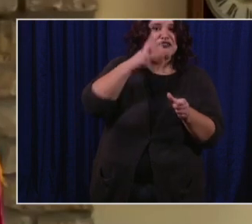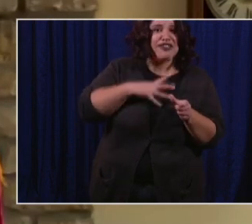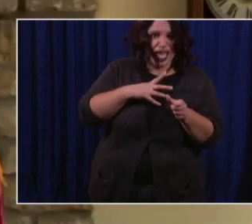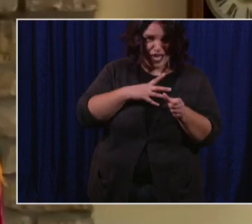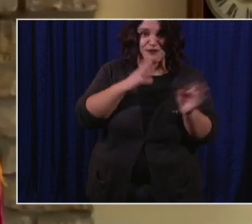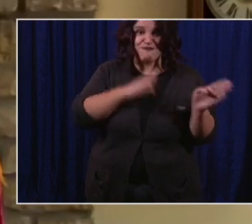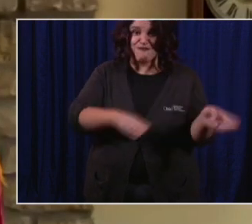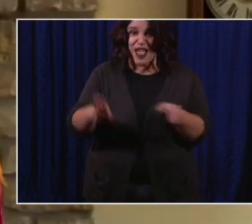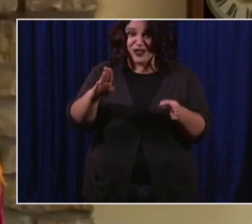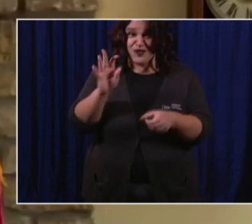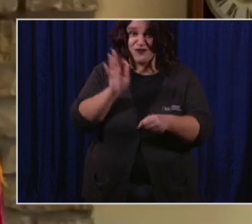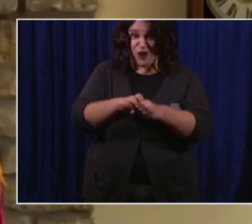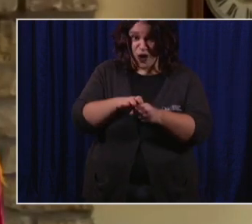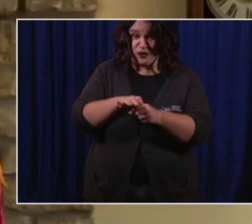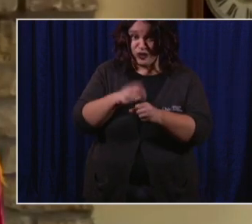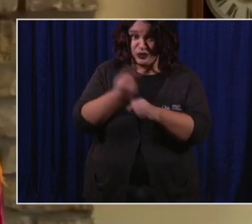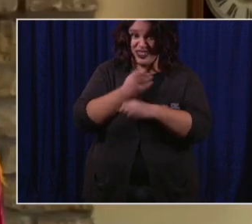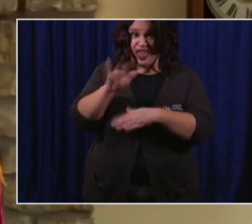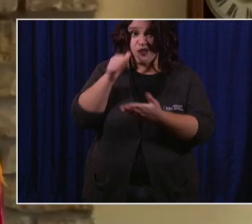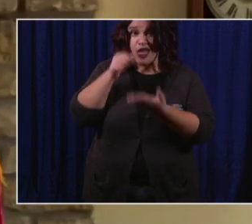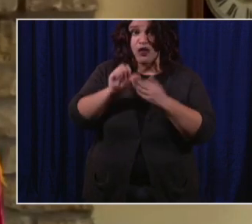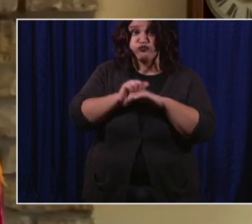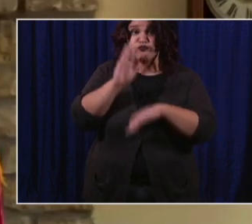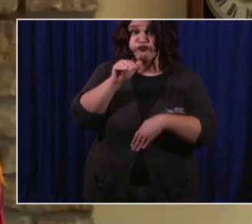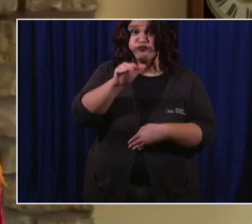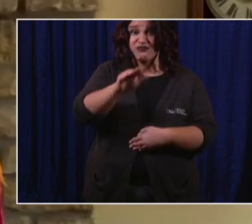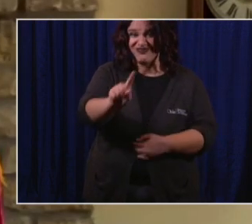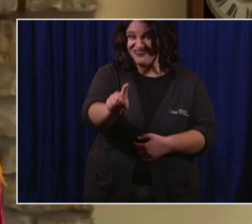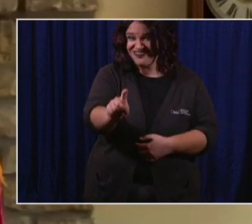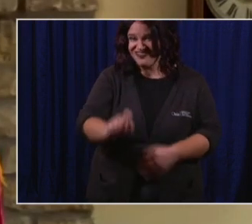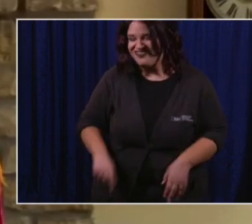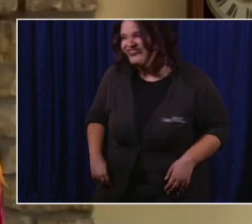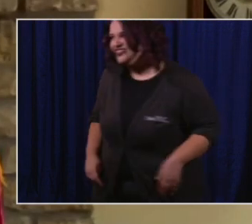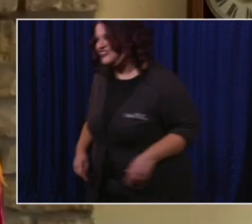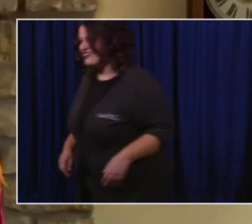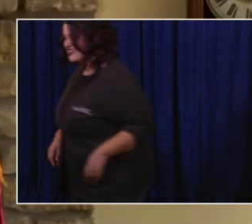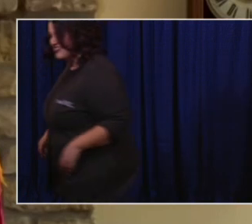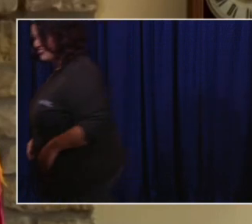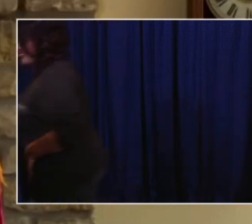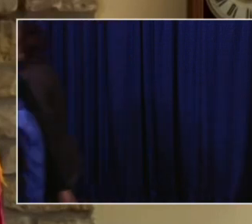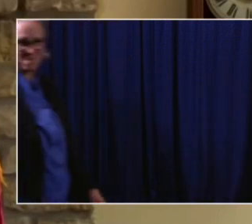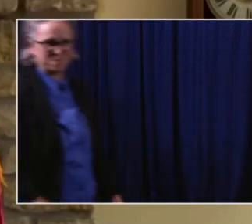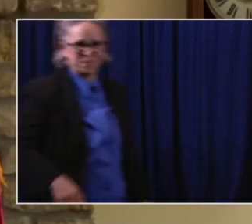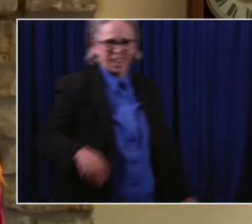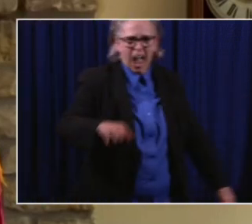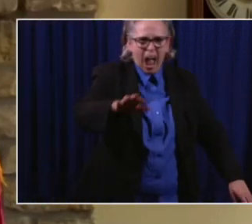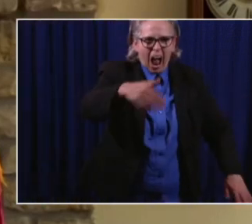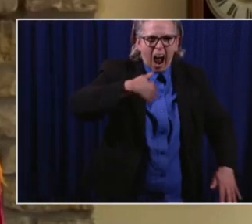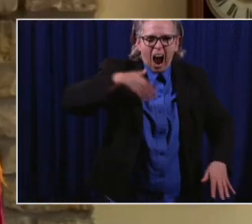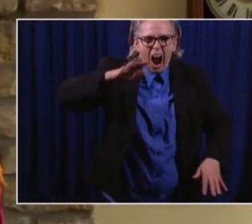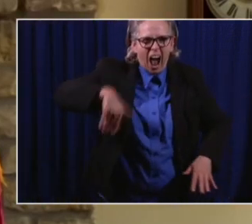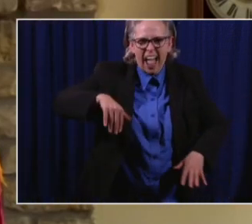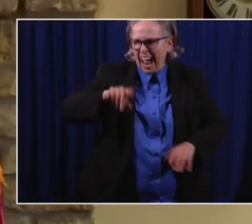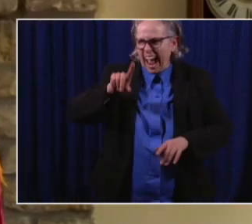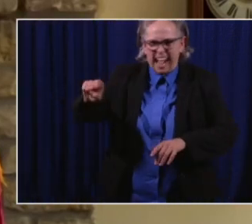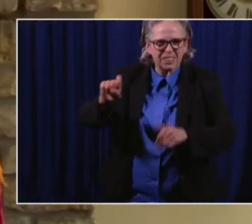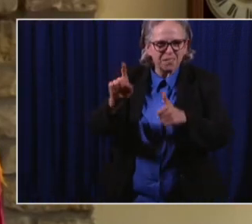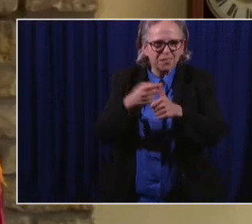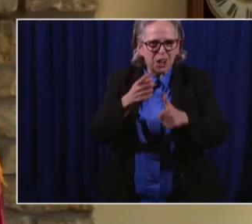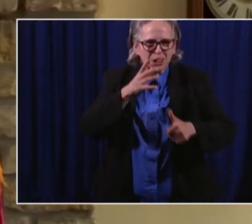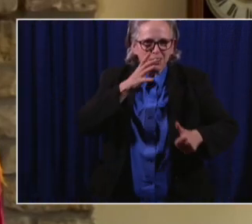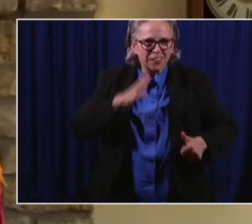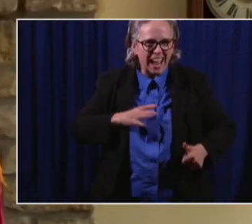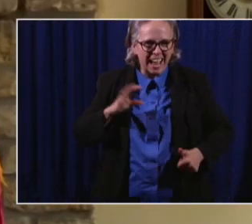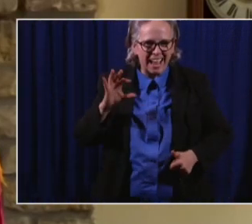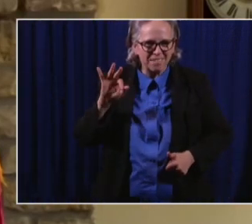First Lady, so we've not had that discussion. We've talked a little bit about it early on. I don't know how we're going to vote